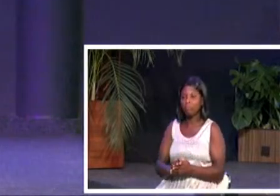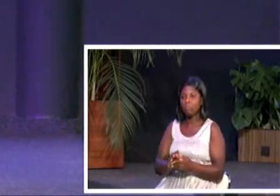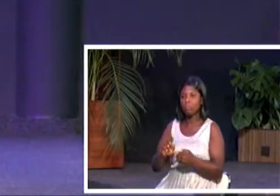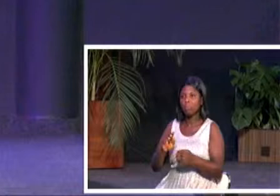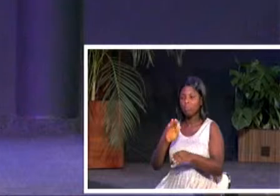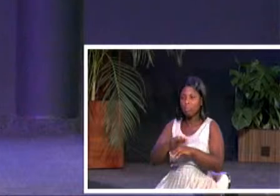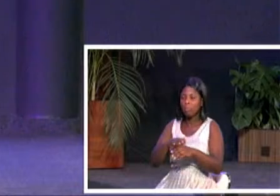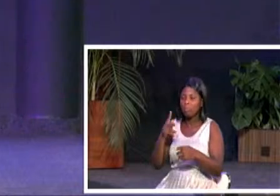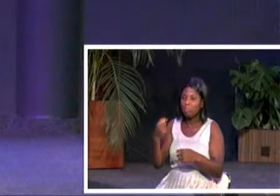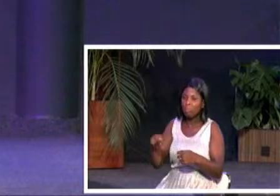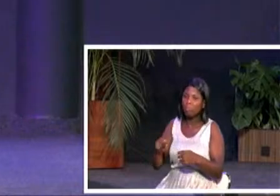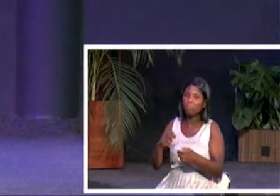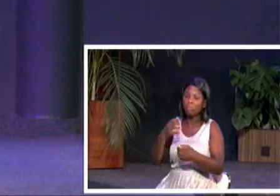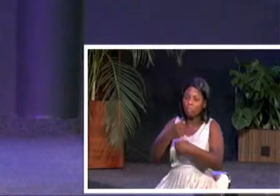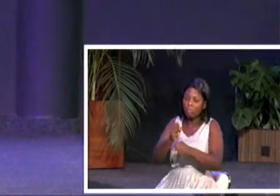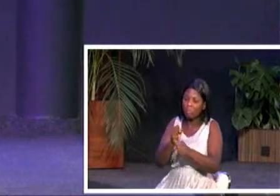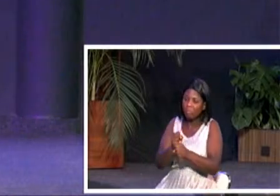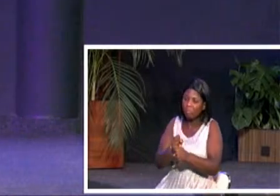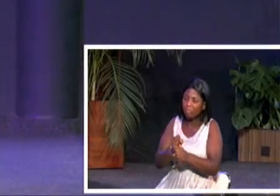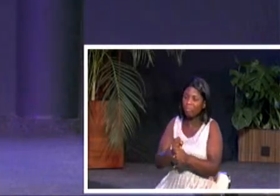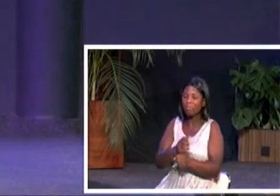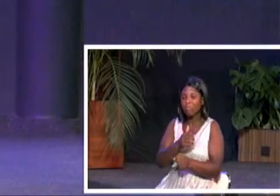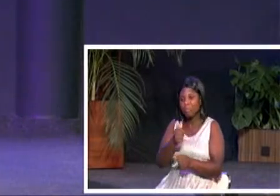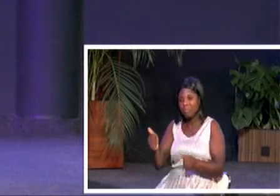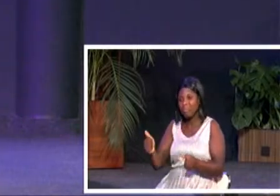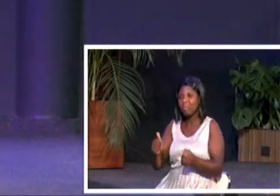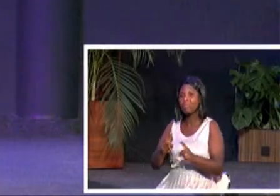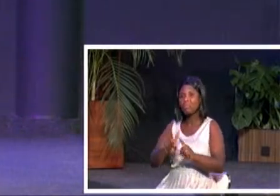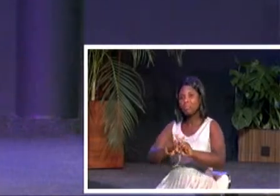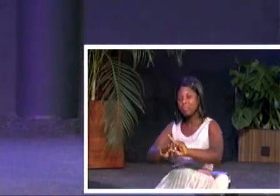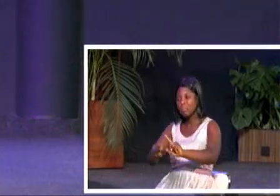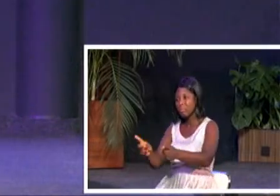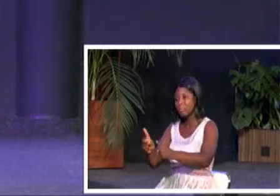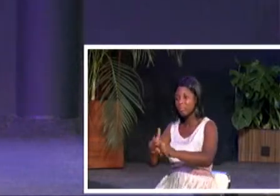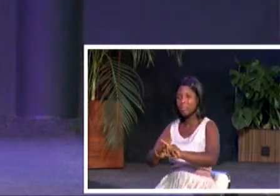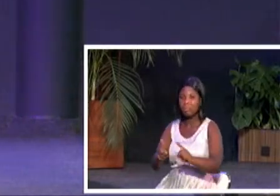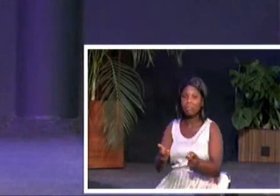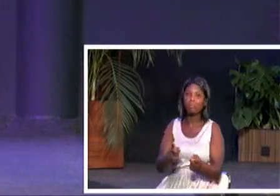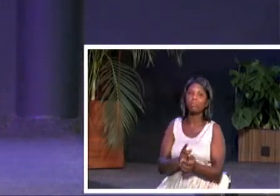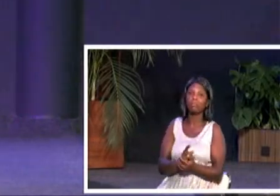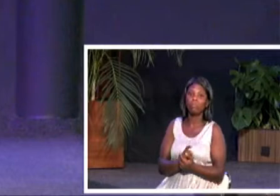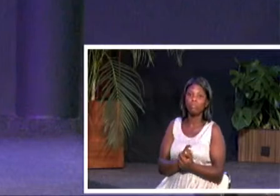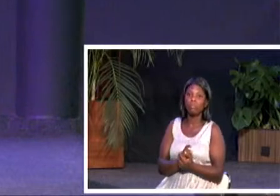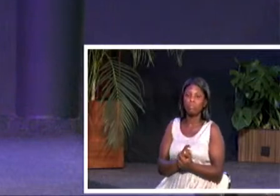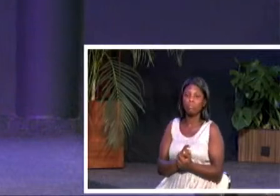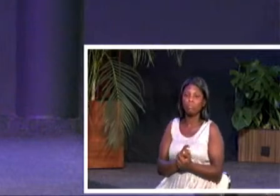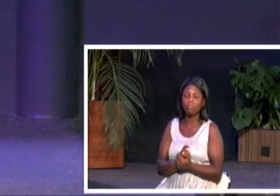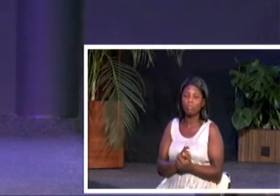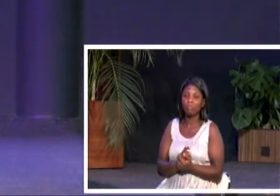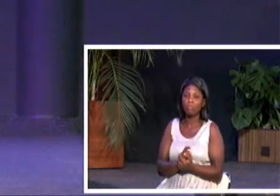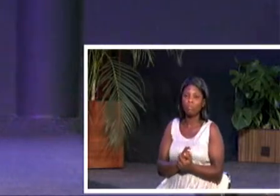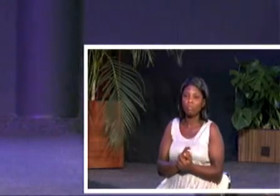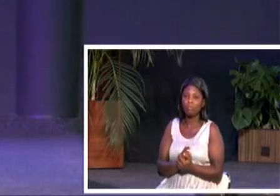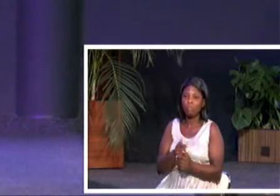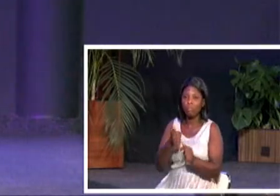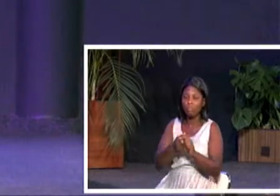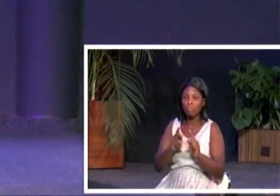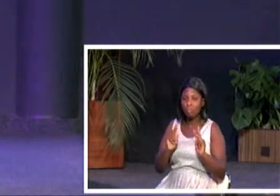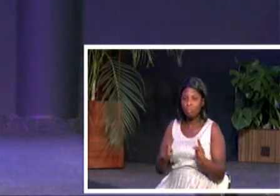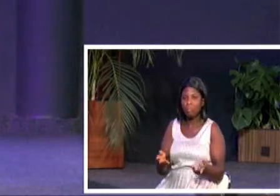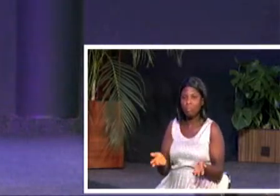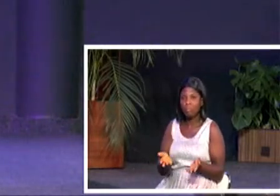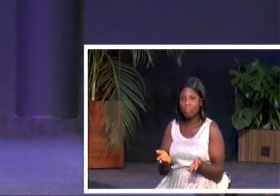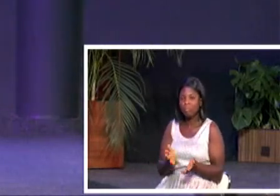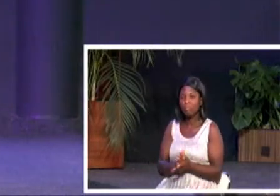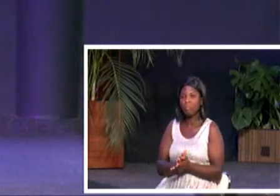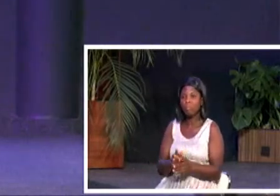can make a difference wherever we find ourselves. We wanted to challenge every participant, every person here, either as